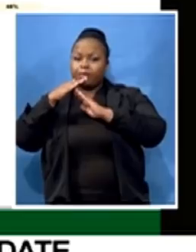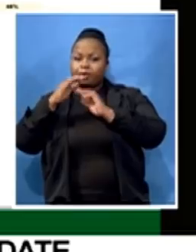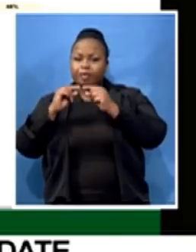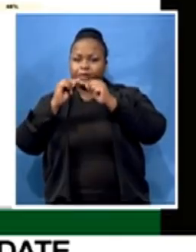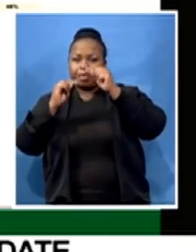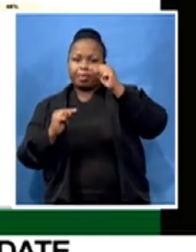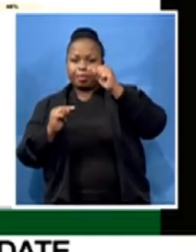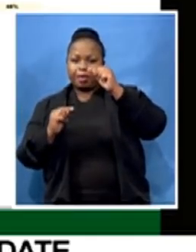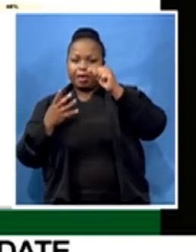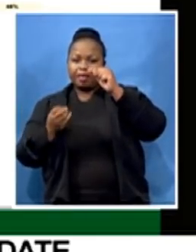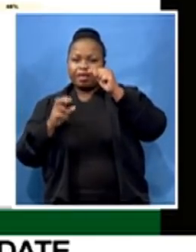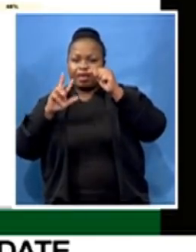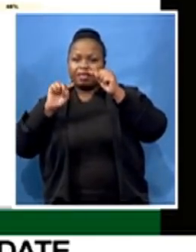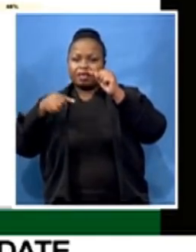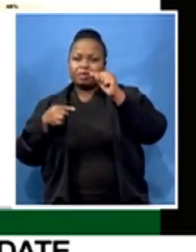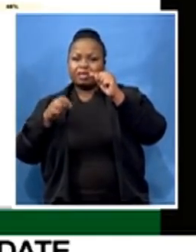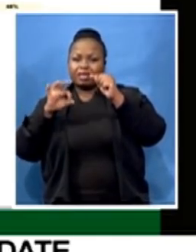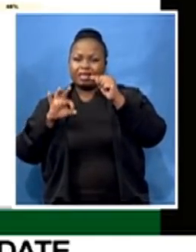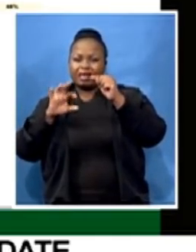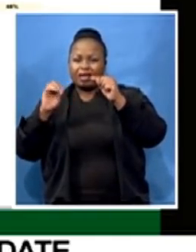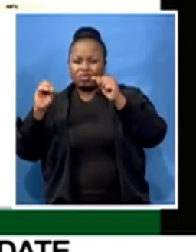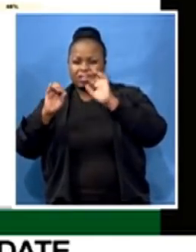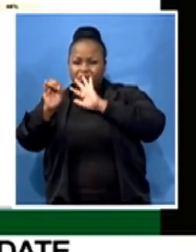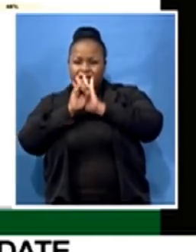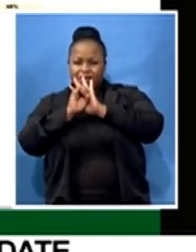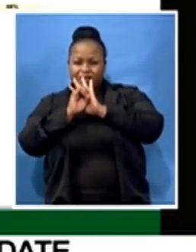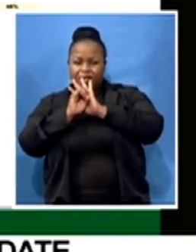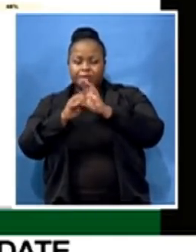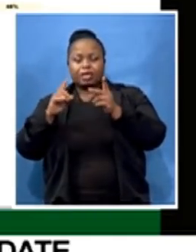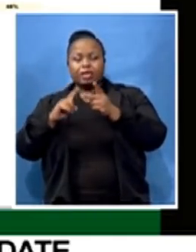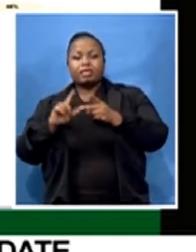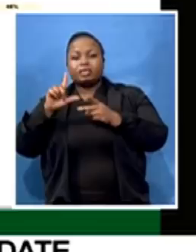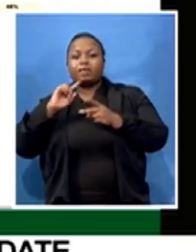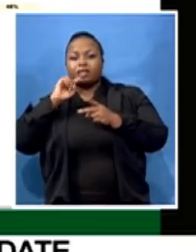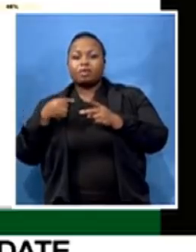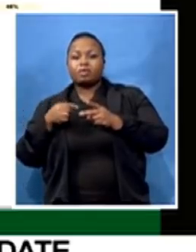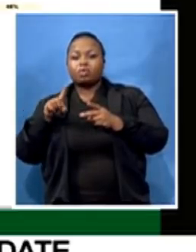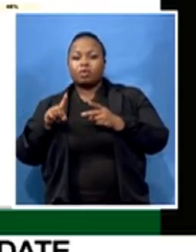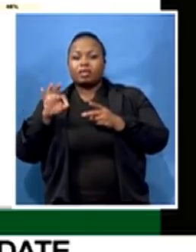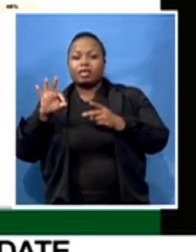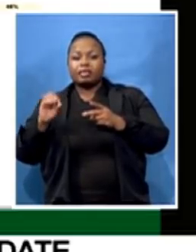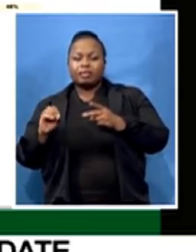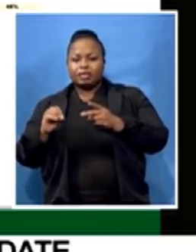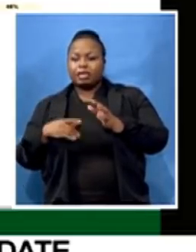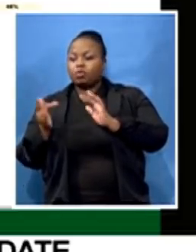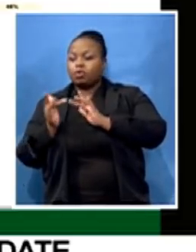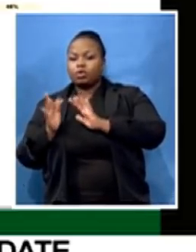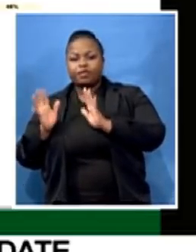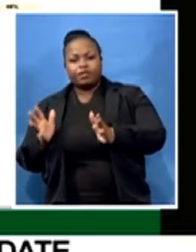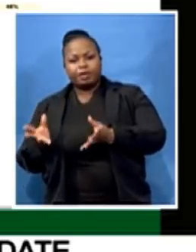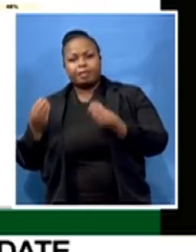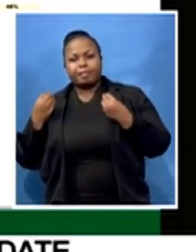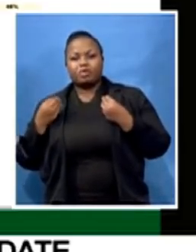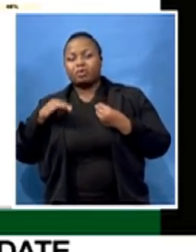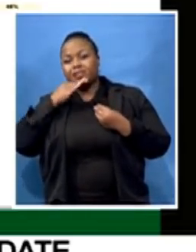8,300 identified and 7,130 that have been reached. So that gap means you've got a risk of people who will be